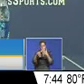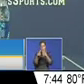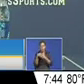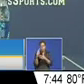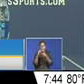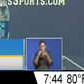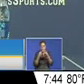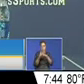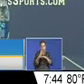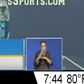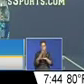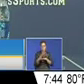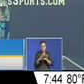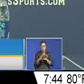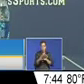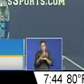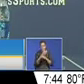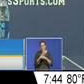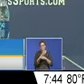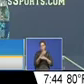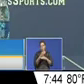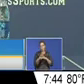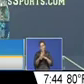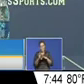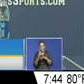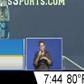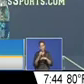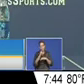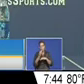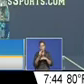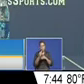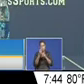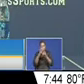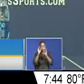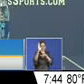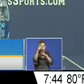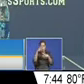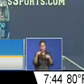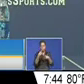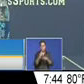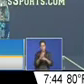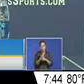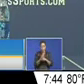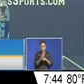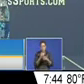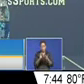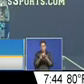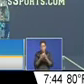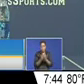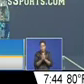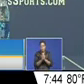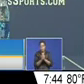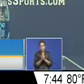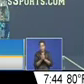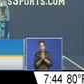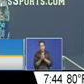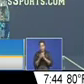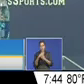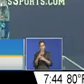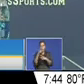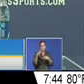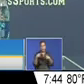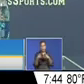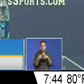numbers across the board, except for free throws, that's something that we have to correct. And we really have